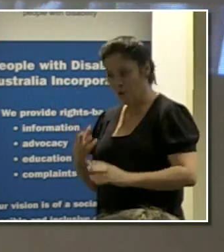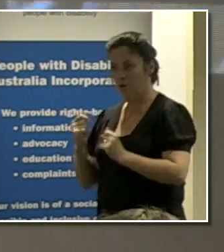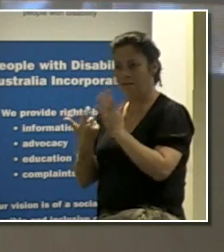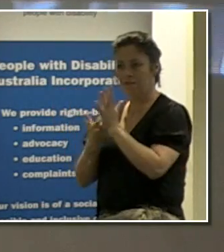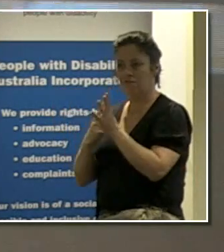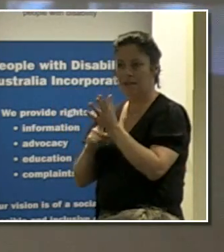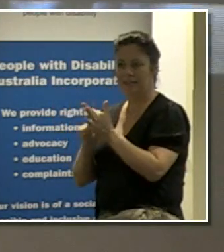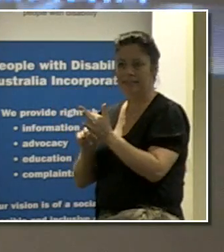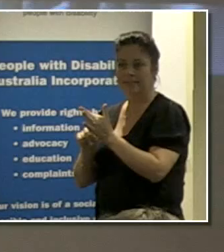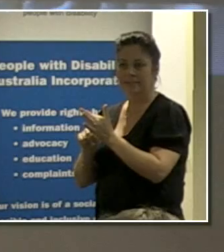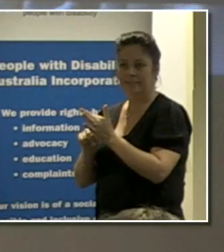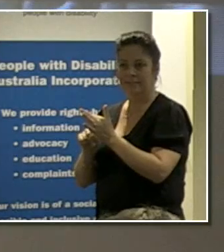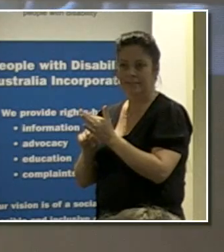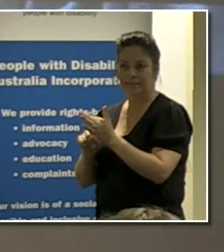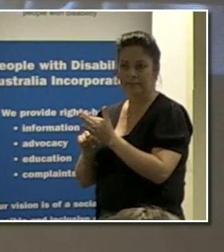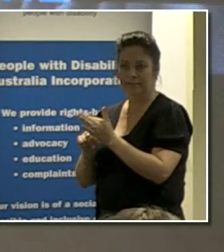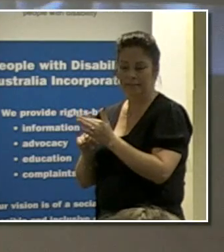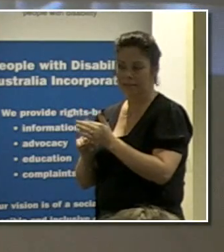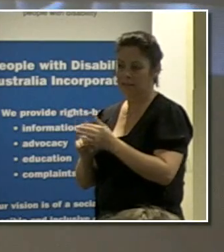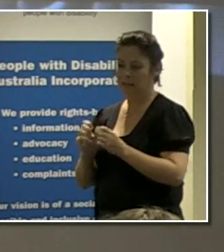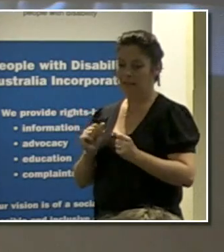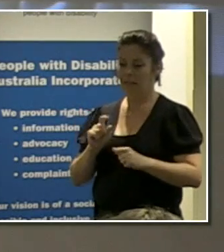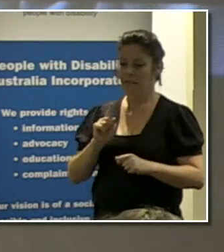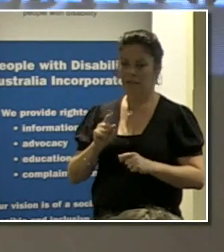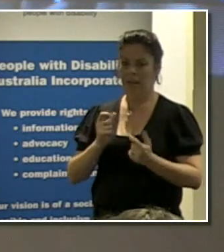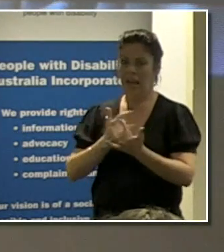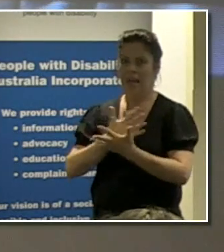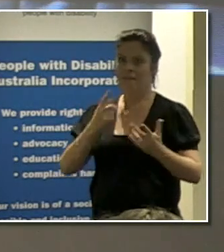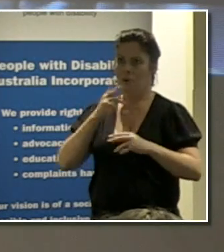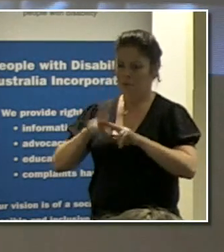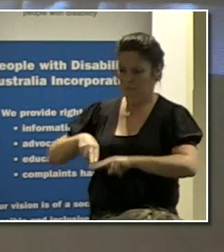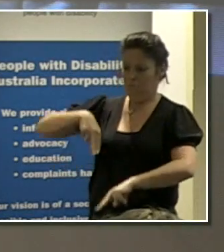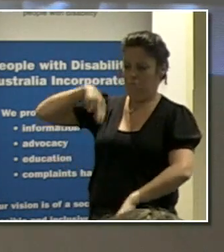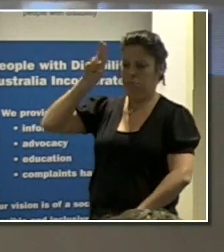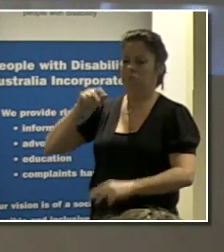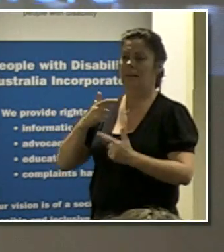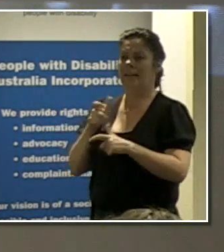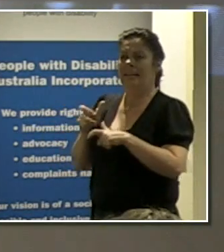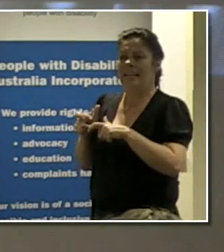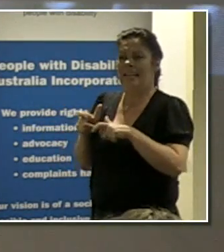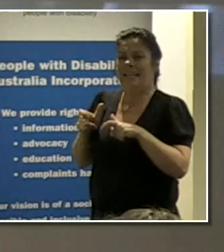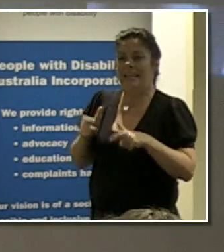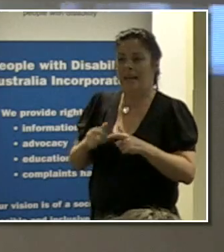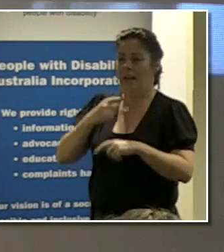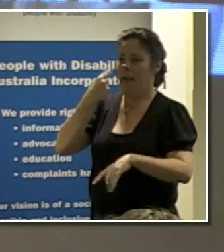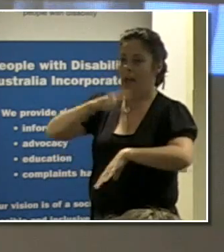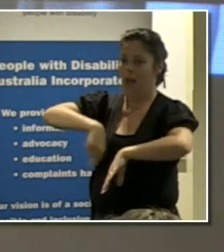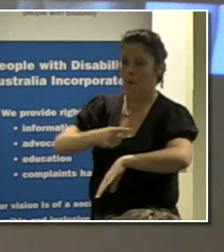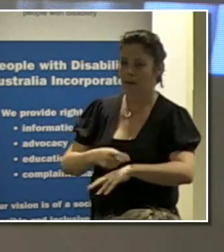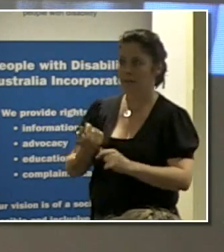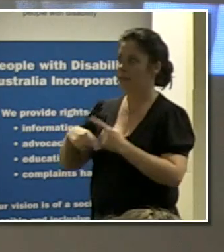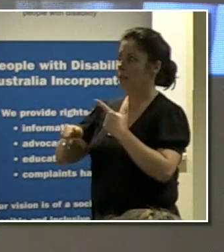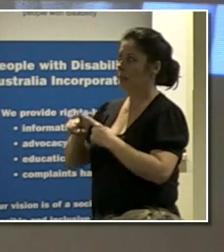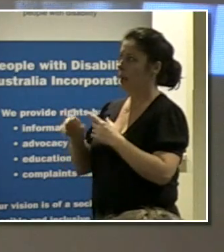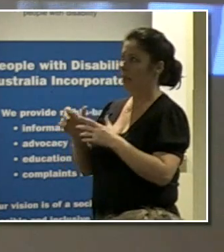was an expansion in how many care hours people needed. But secondly, it created an economic relationship between the person with a disability